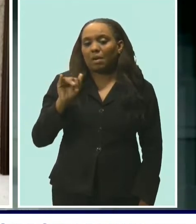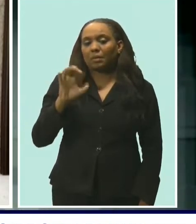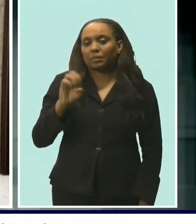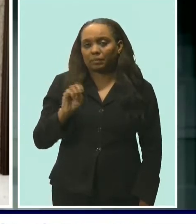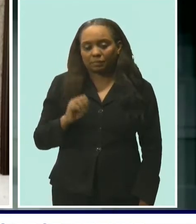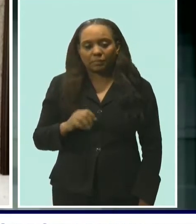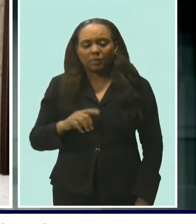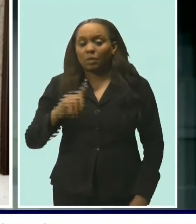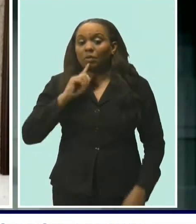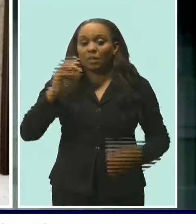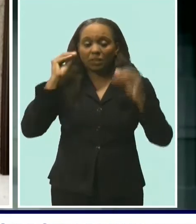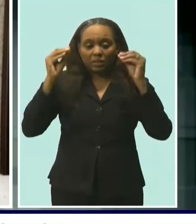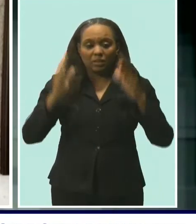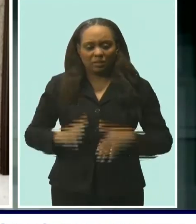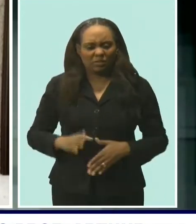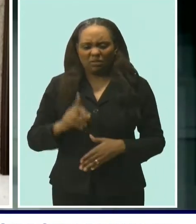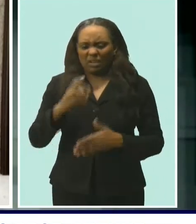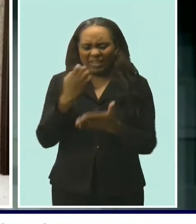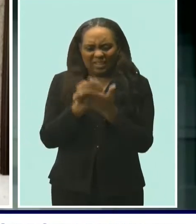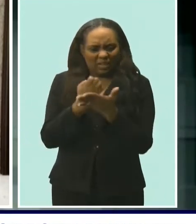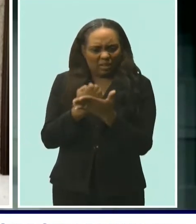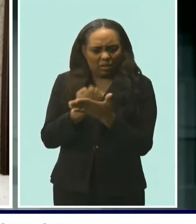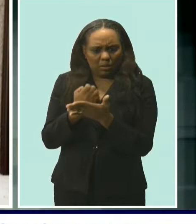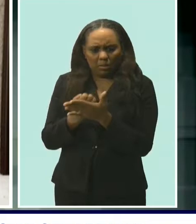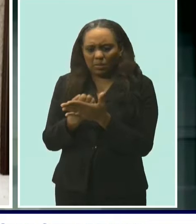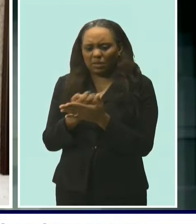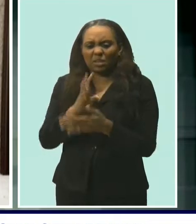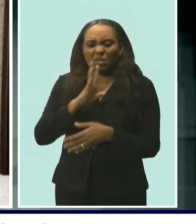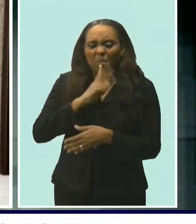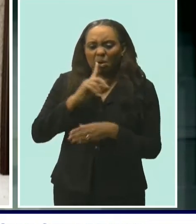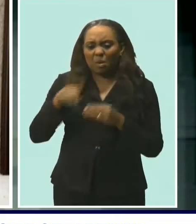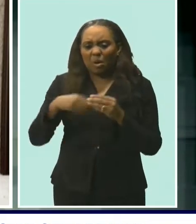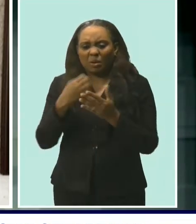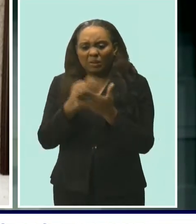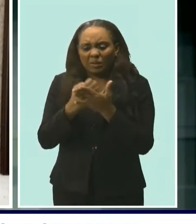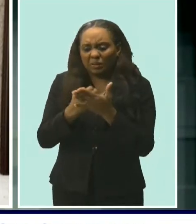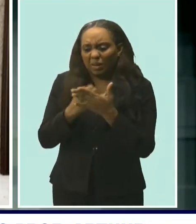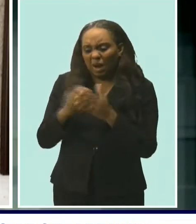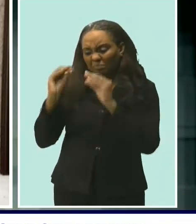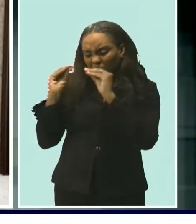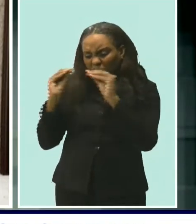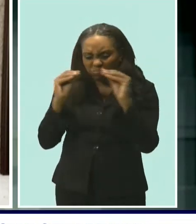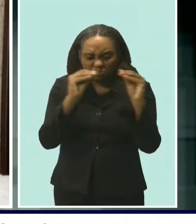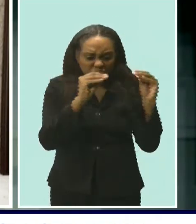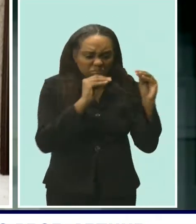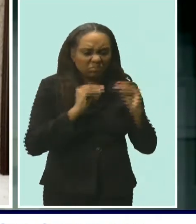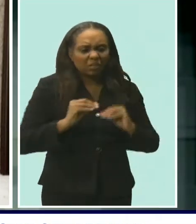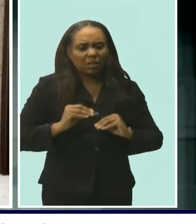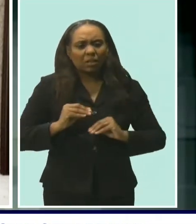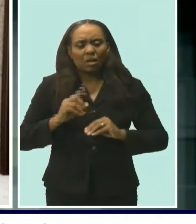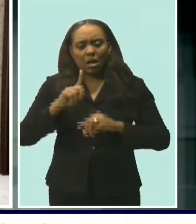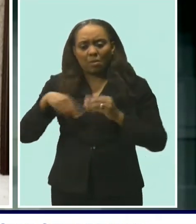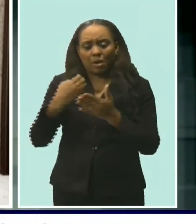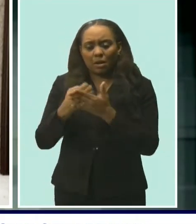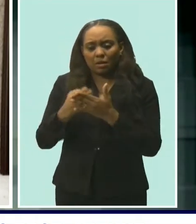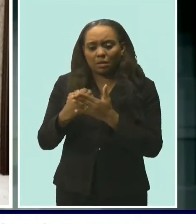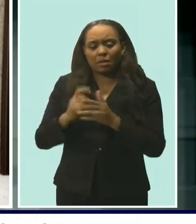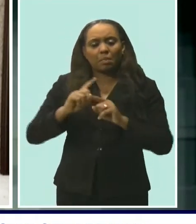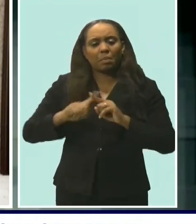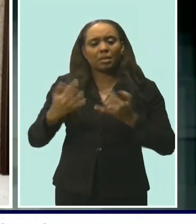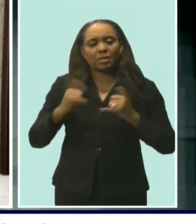taking the most complex economic issues and stripping them down to be understood by the average man and average woman in